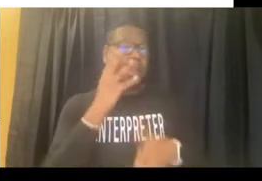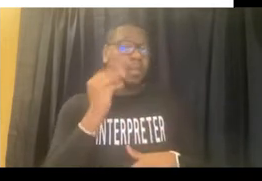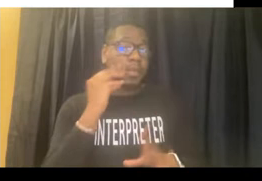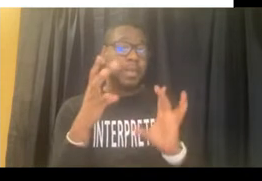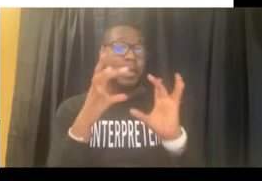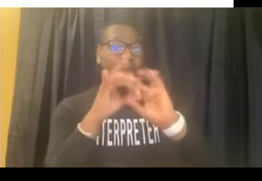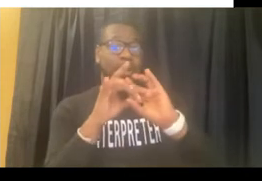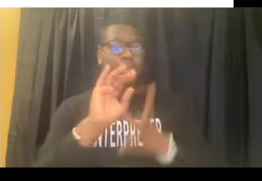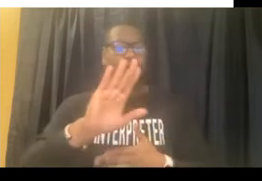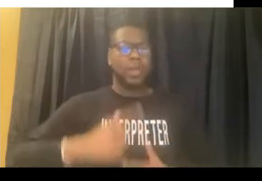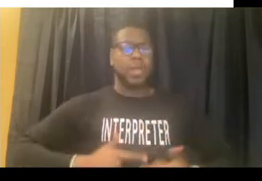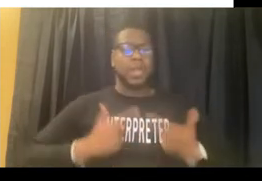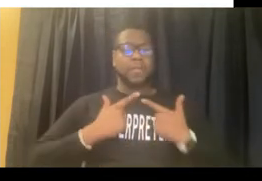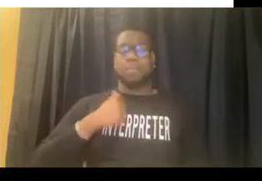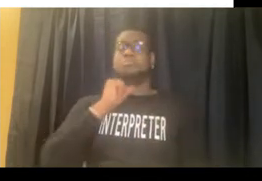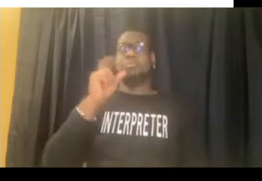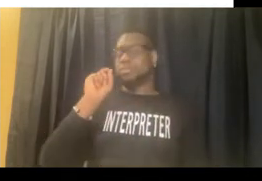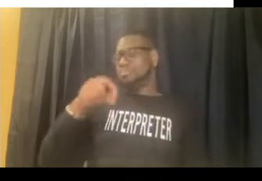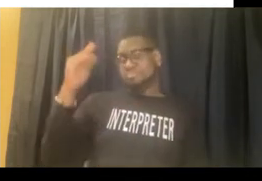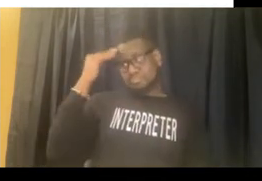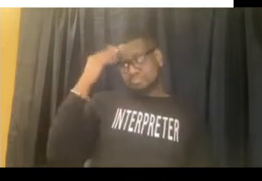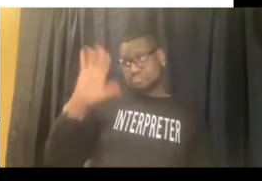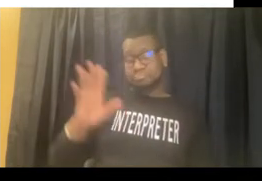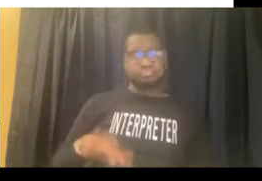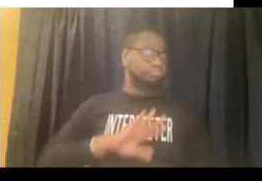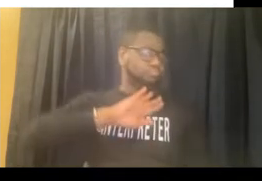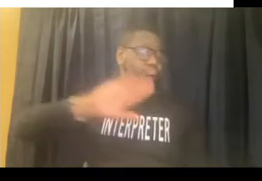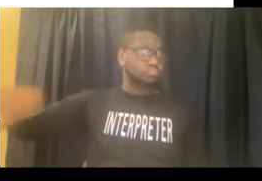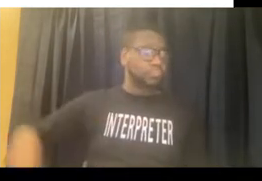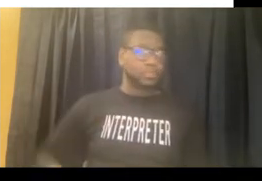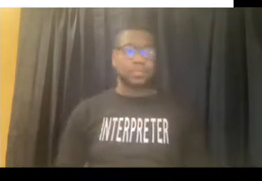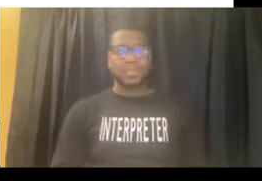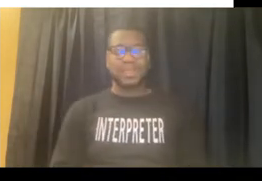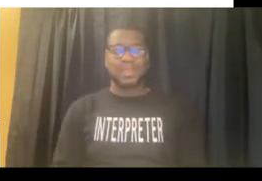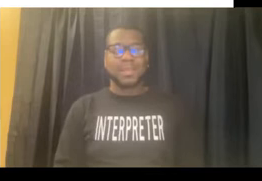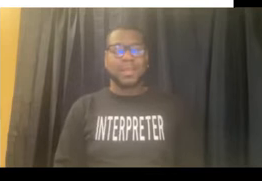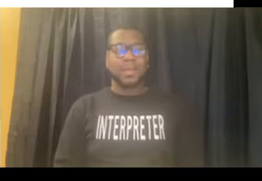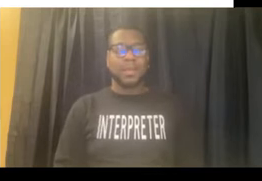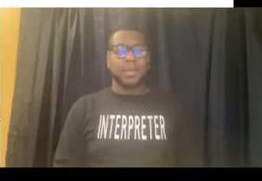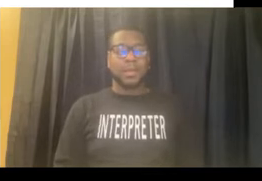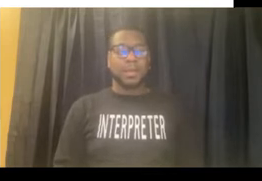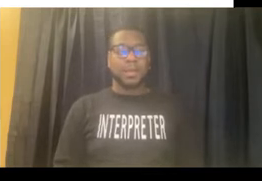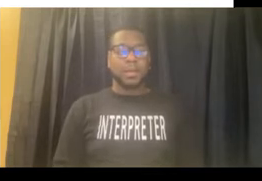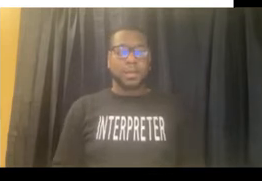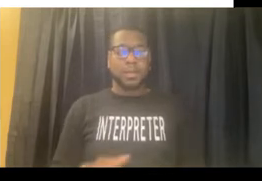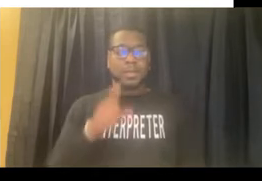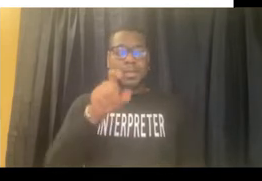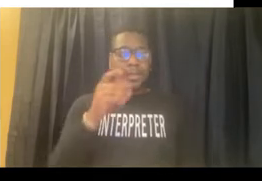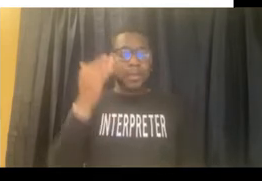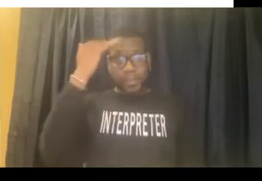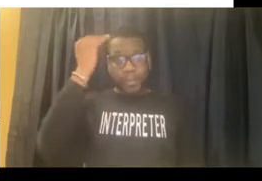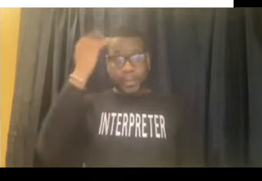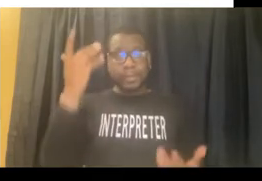don't really have to acknowledge it. Like yesterday I came to your house, doesn't really matter. So being aware that there's